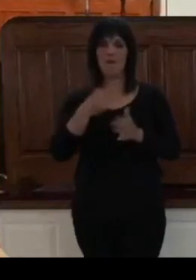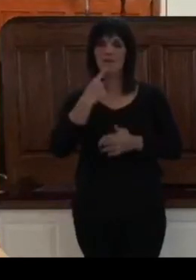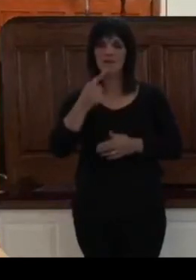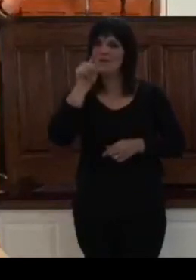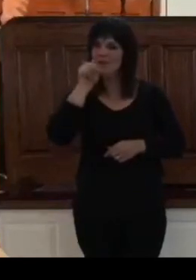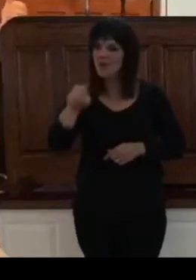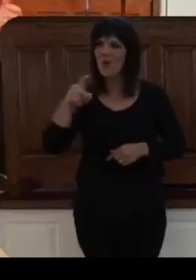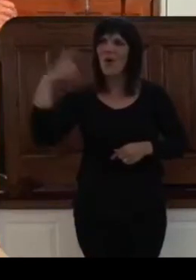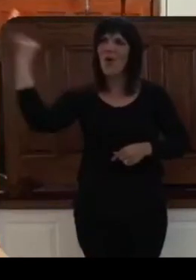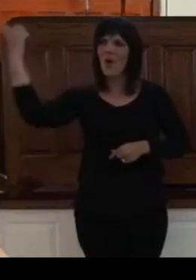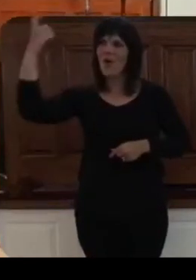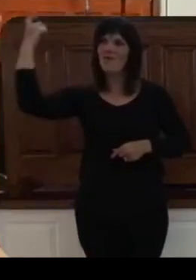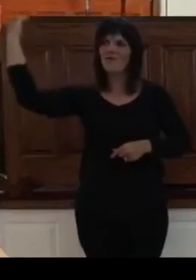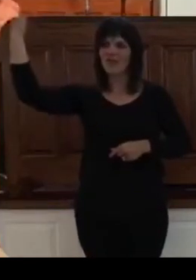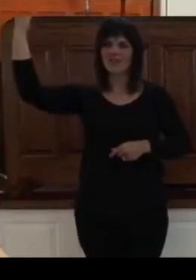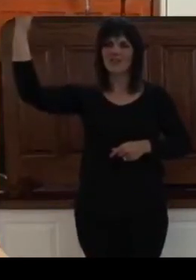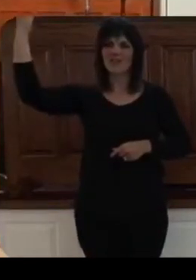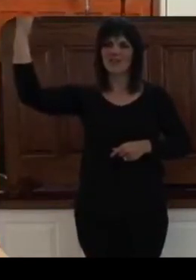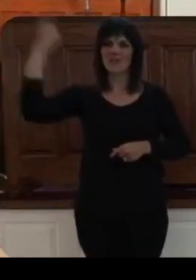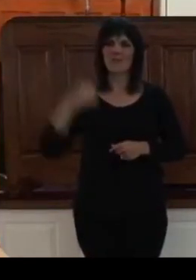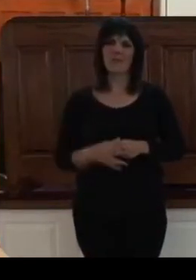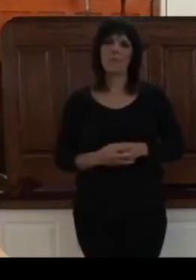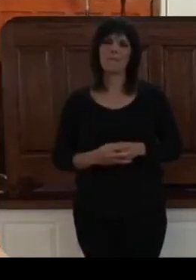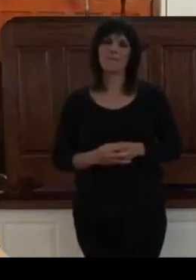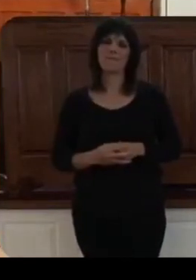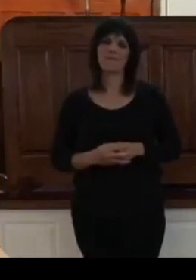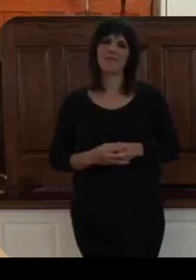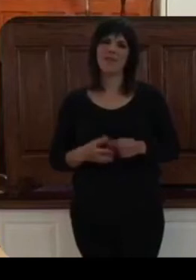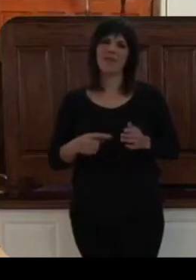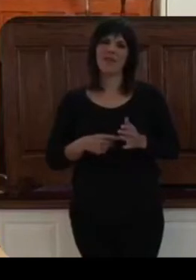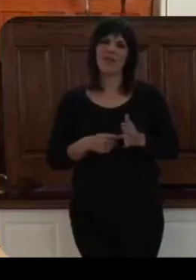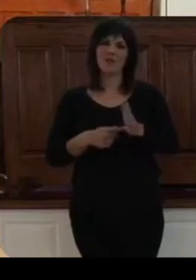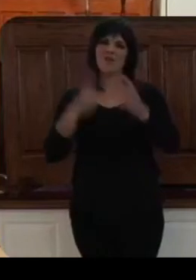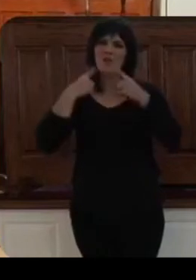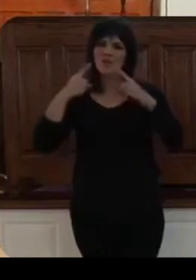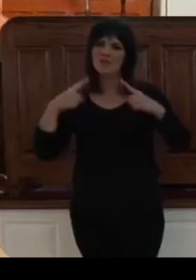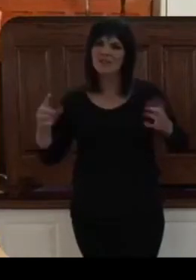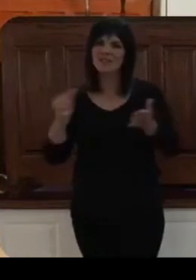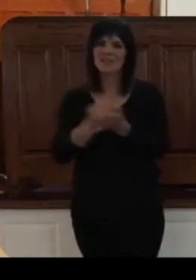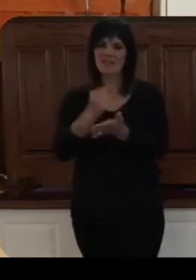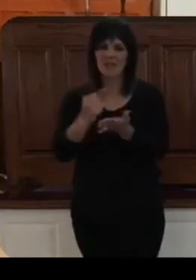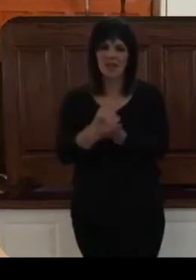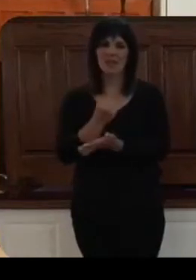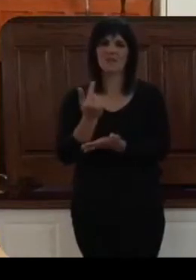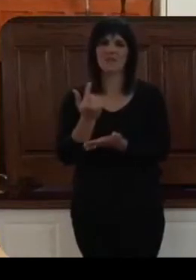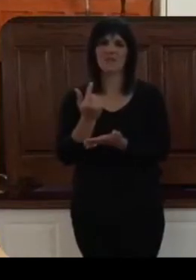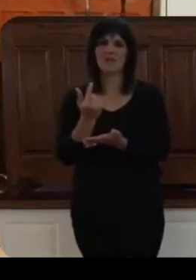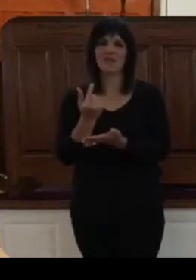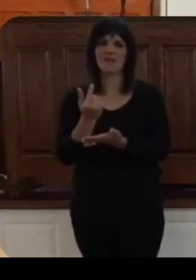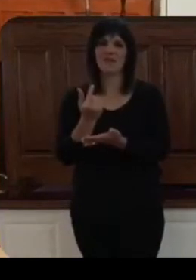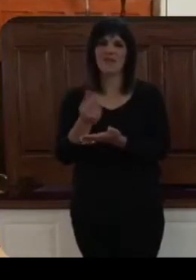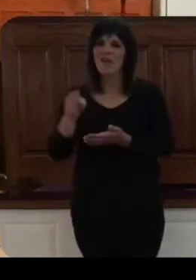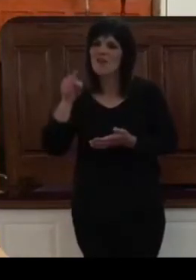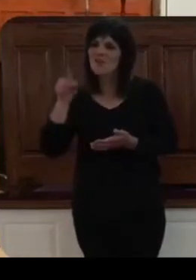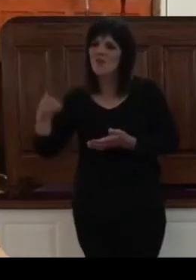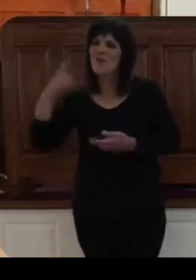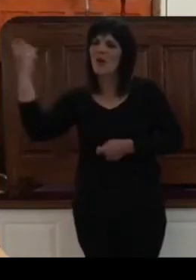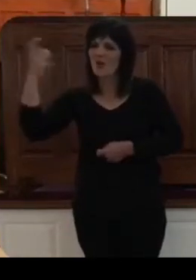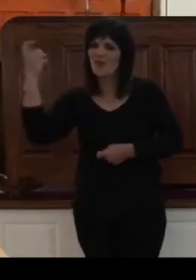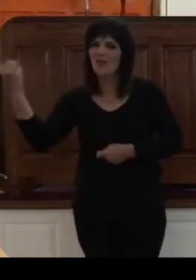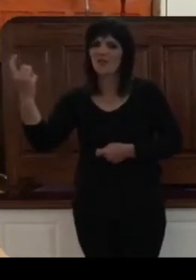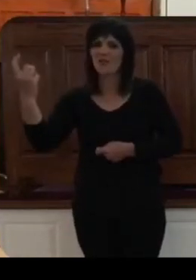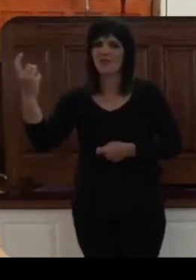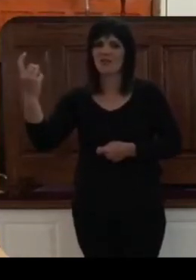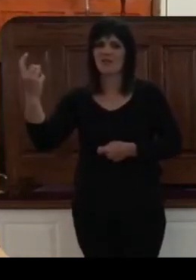You're the evidence of the success of the gospel. You're the evidence of the evangelism. You are our victory, and that's how